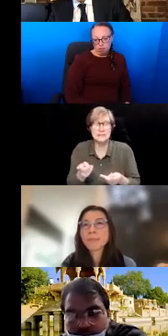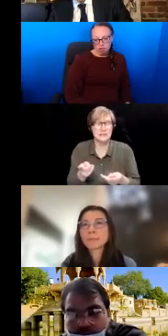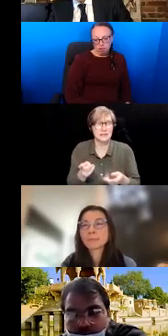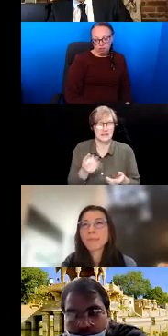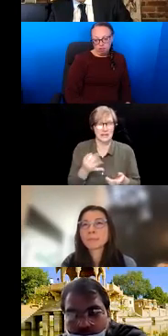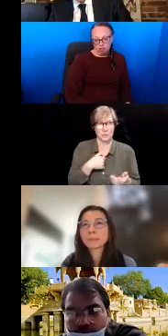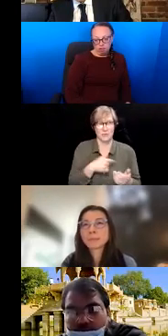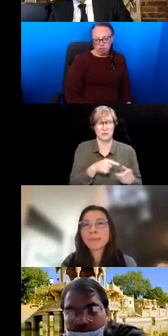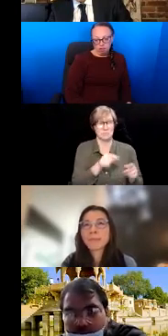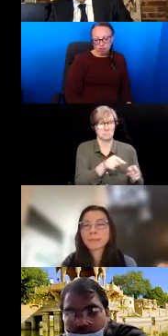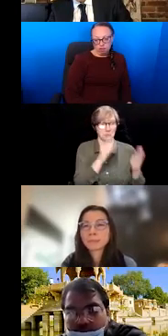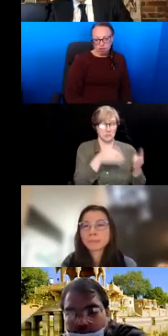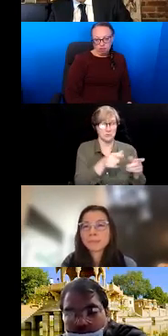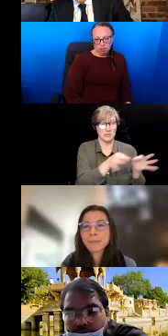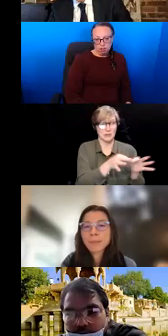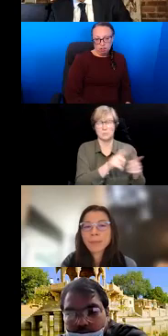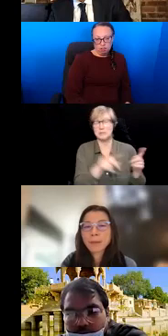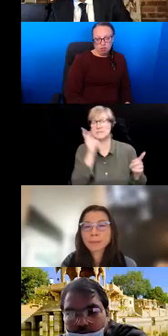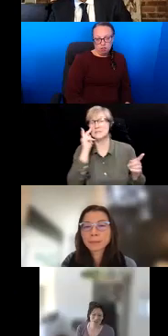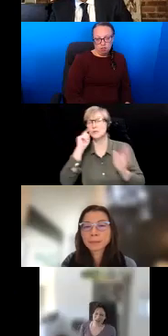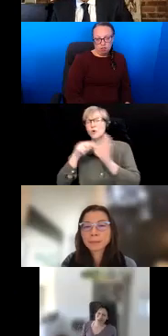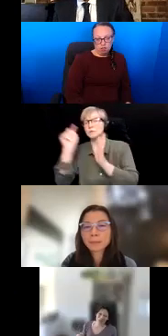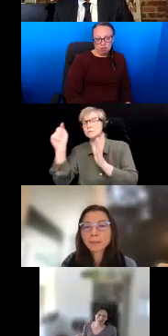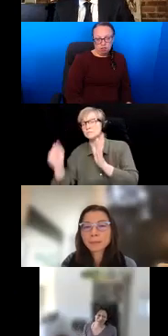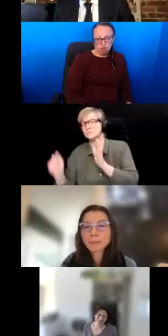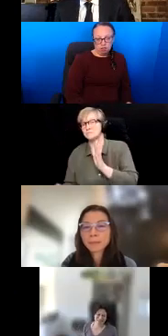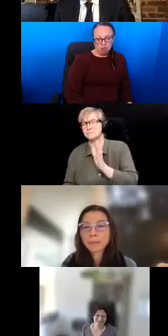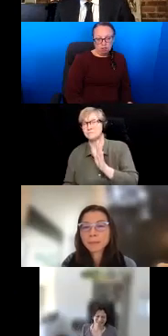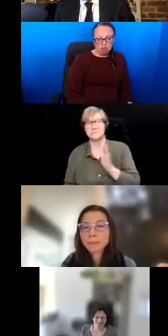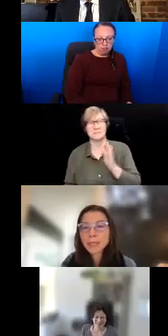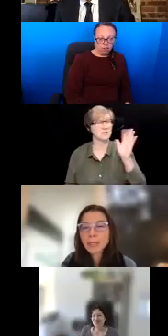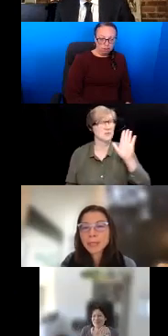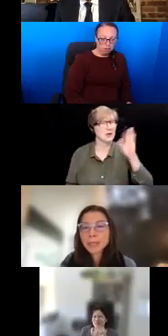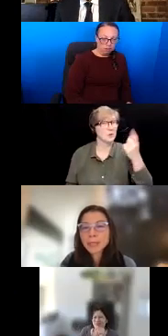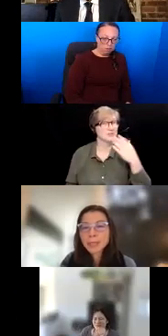other symptoms. Great question. Very cool. Thank you. I look forward to learning about that. Sure.